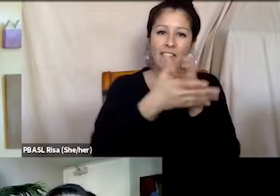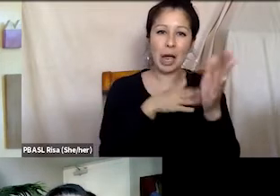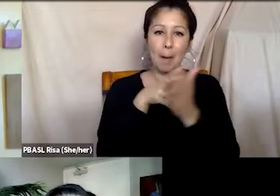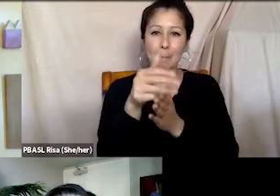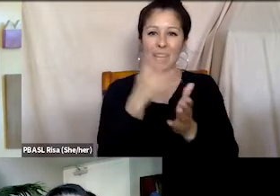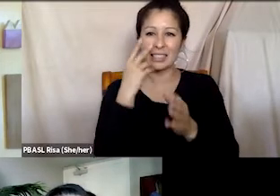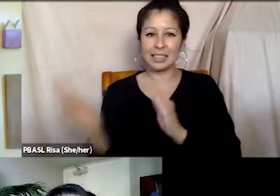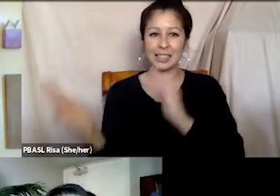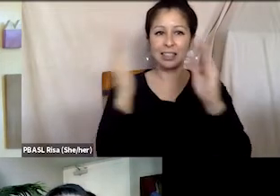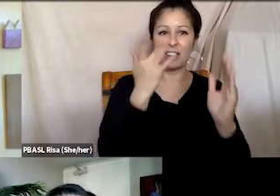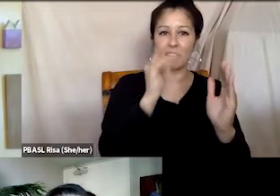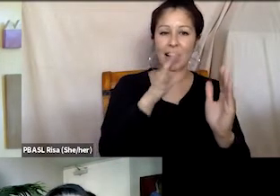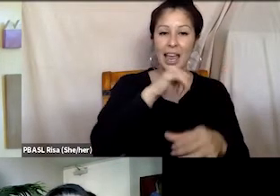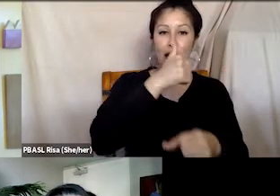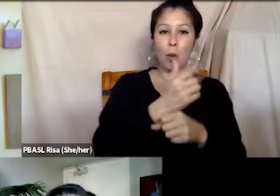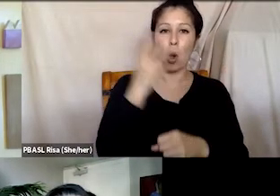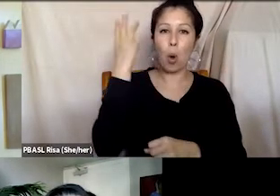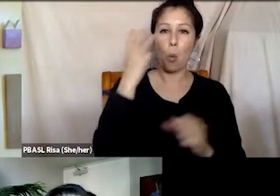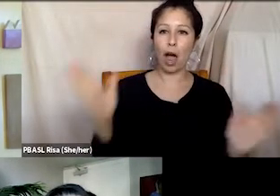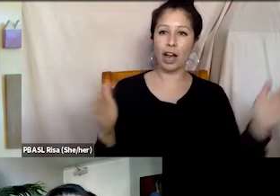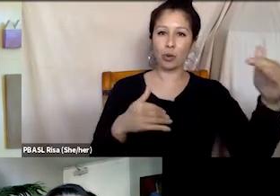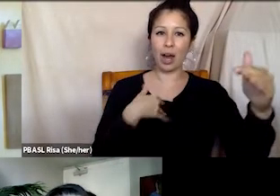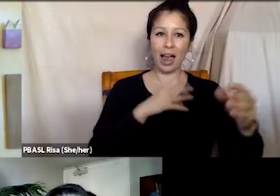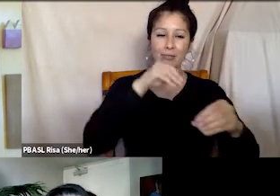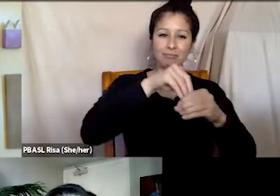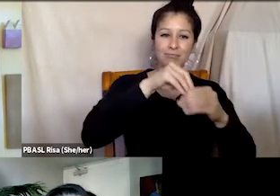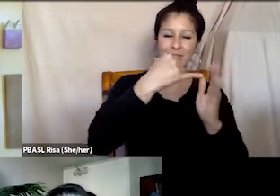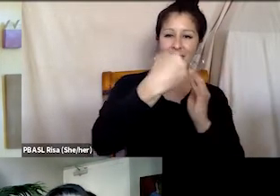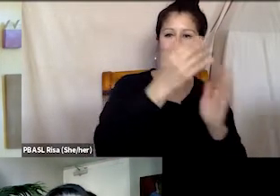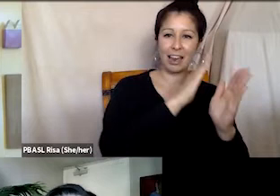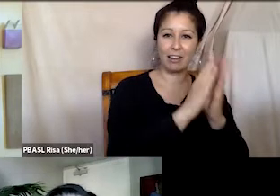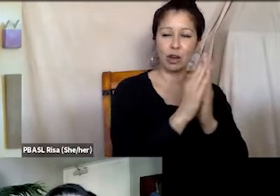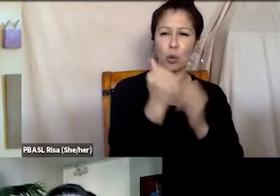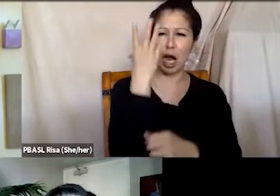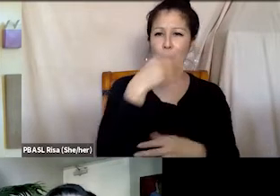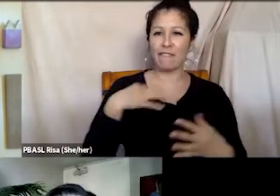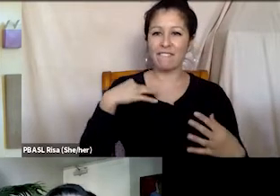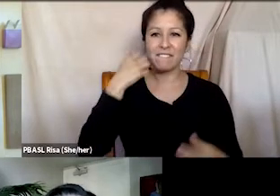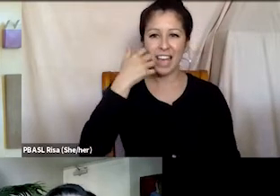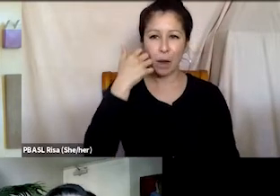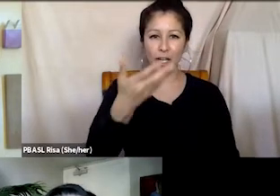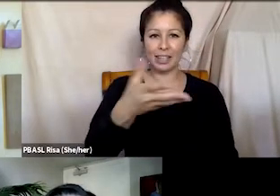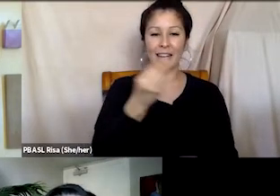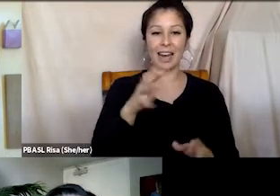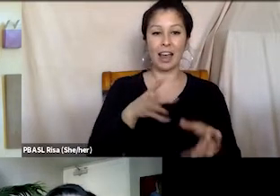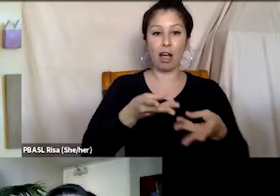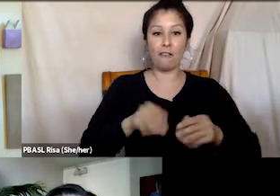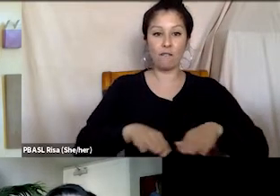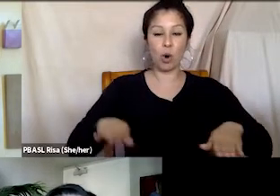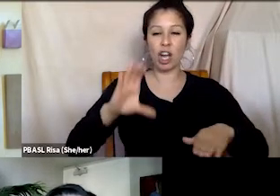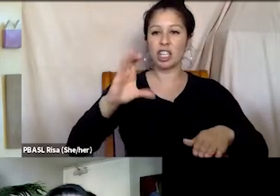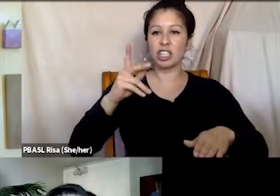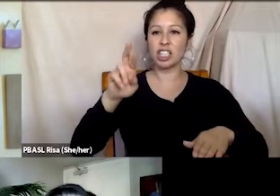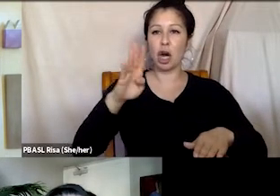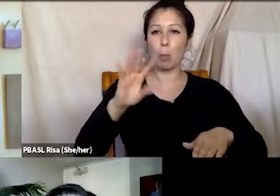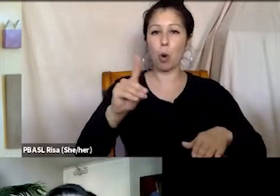into a wine crate, actually, that I upholstered with beautiful fabric. And the floor is a checkerboard floor,